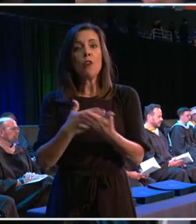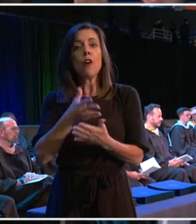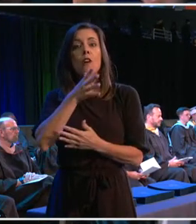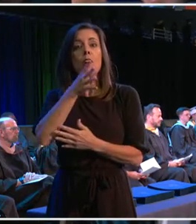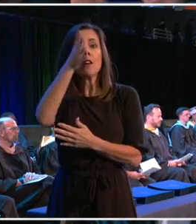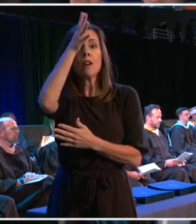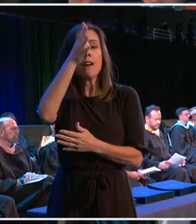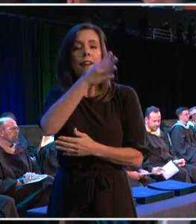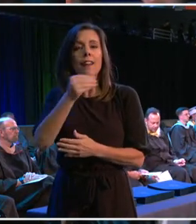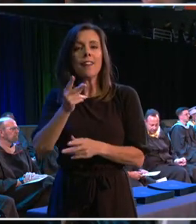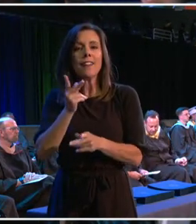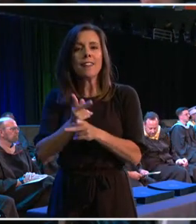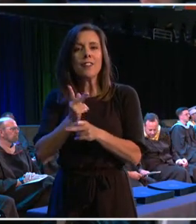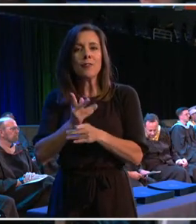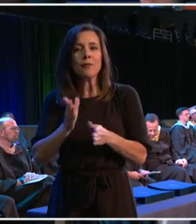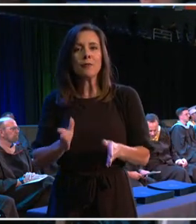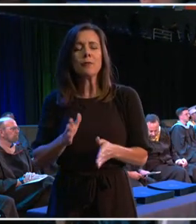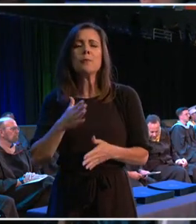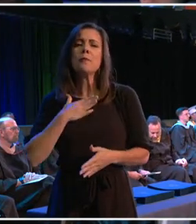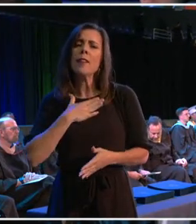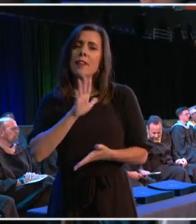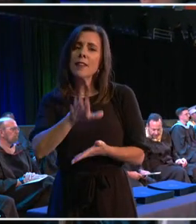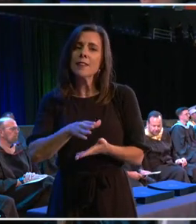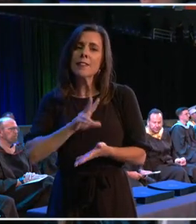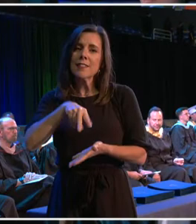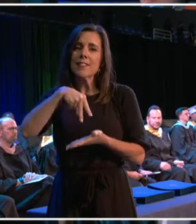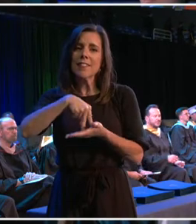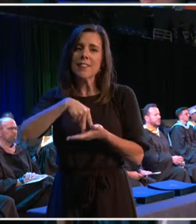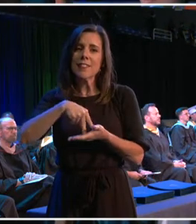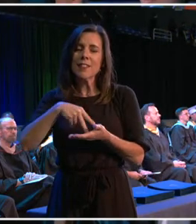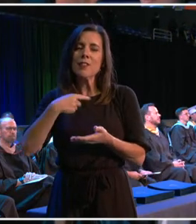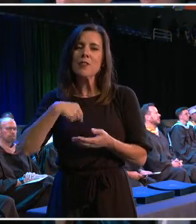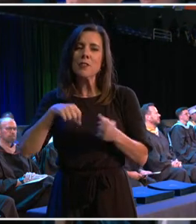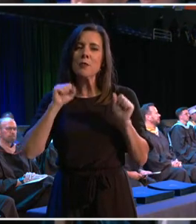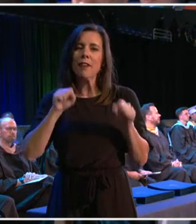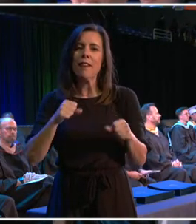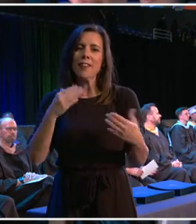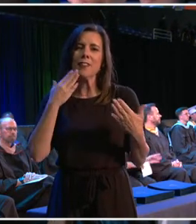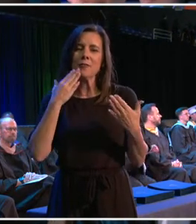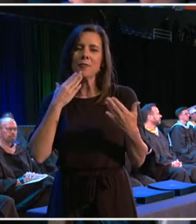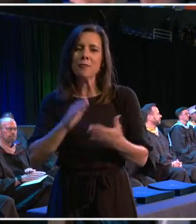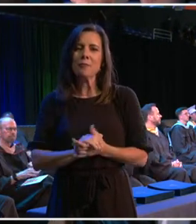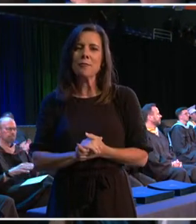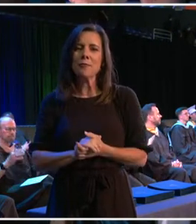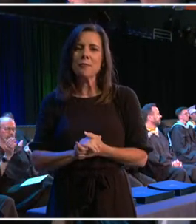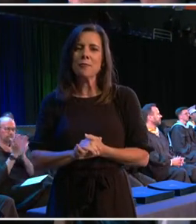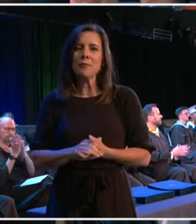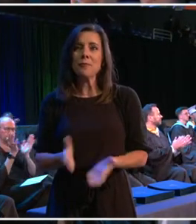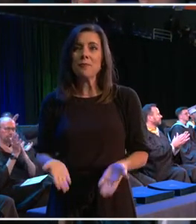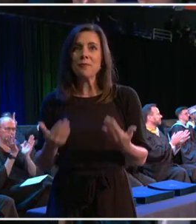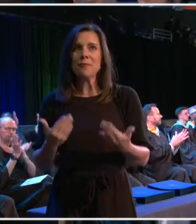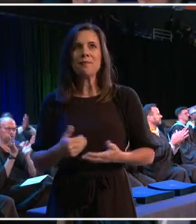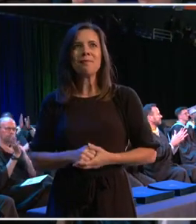parents and guardians of these seniors please stand and allow us to recognize you.